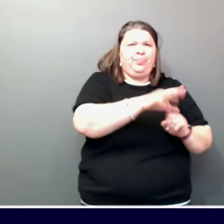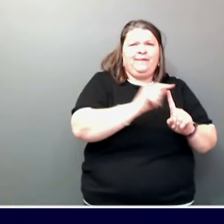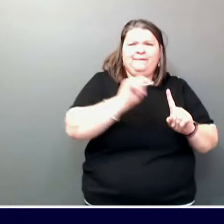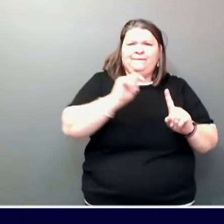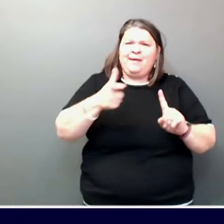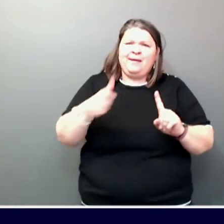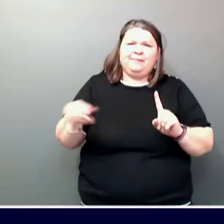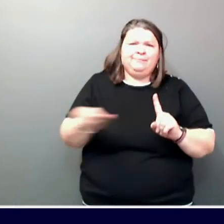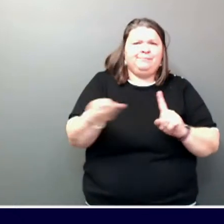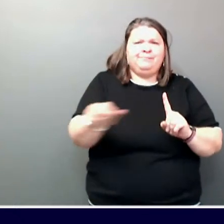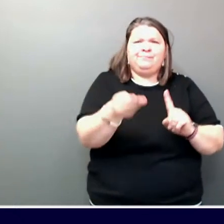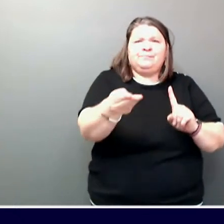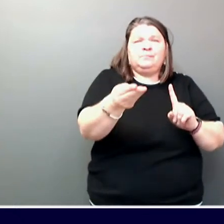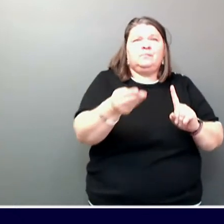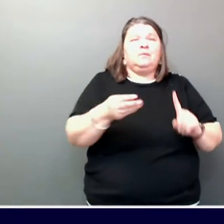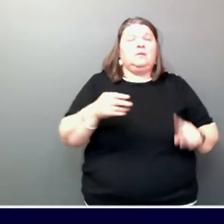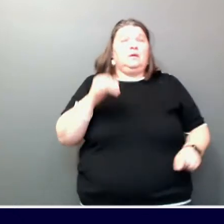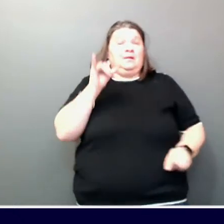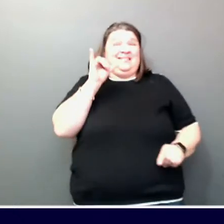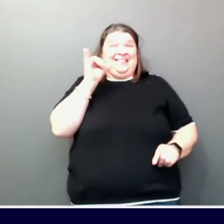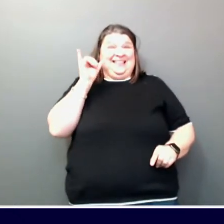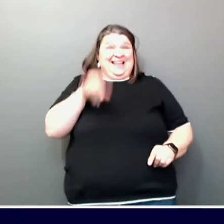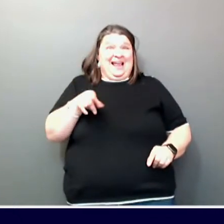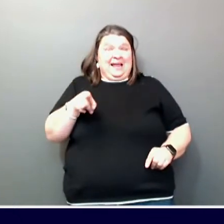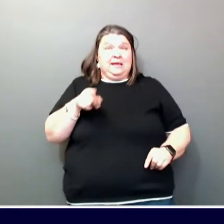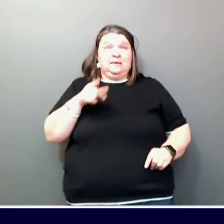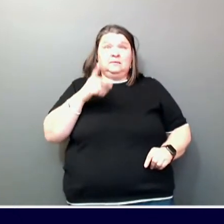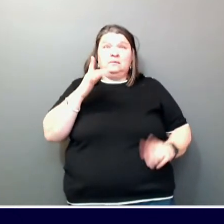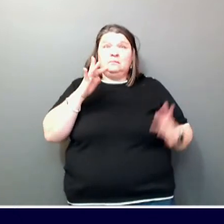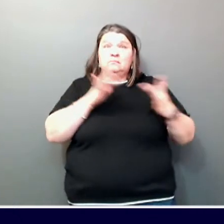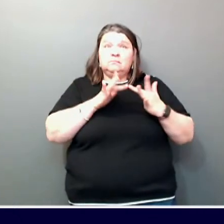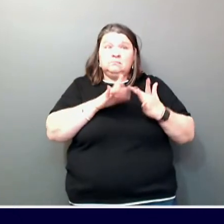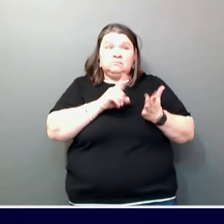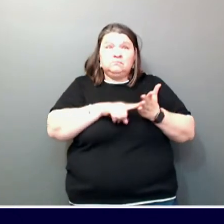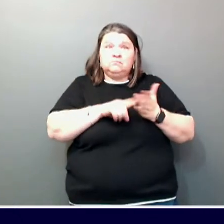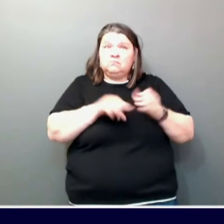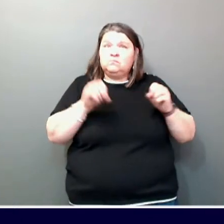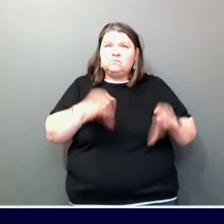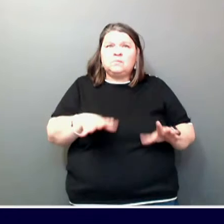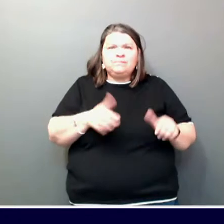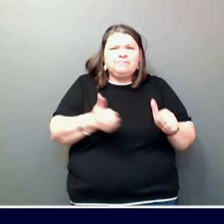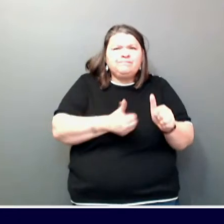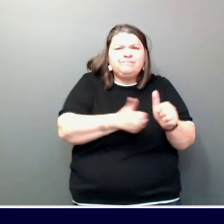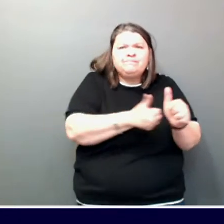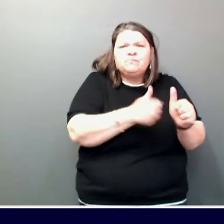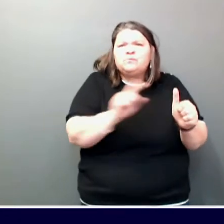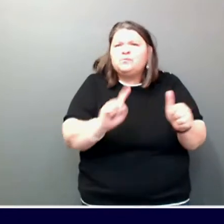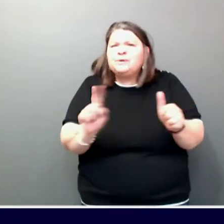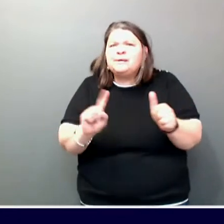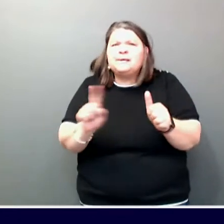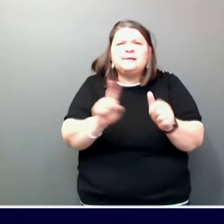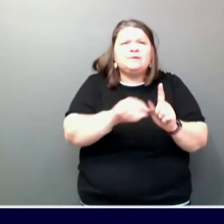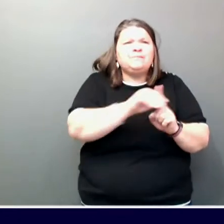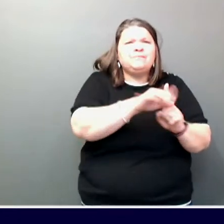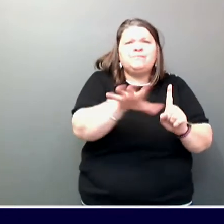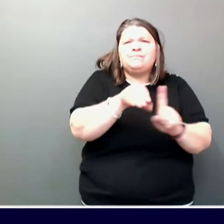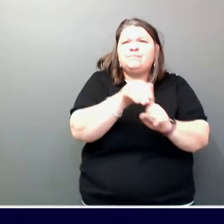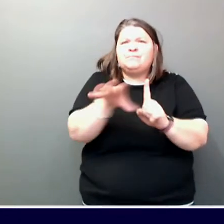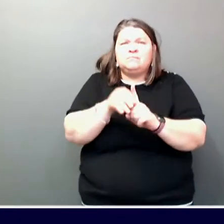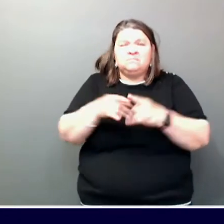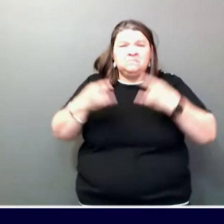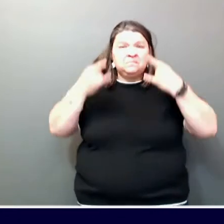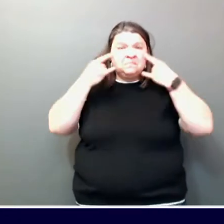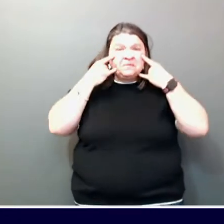obvious that masks have helped us in so many ways in preventing the spread of the virus. So can you help me understand kind of